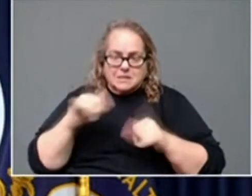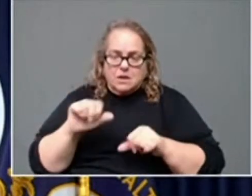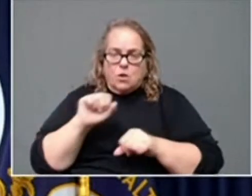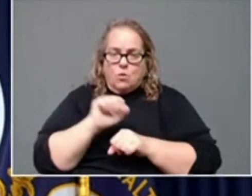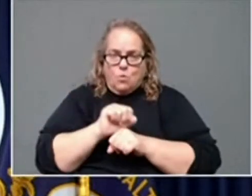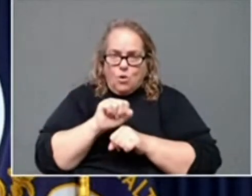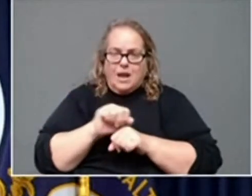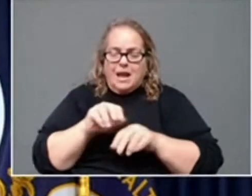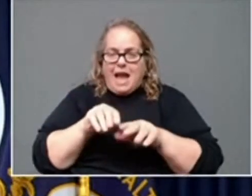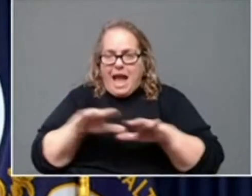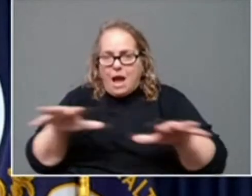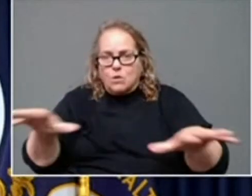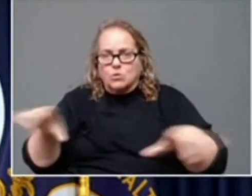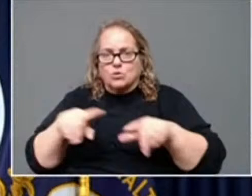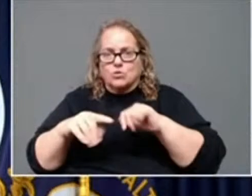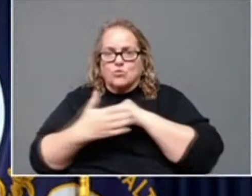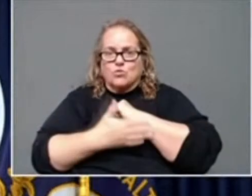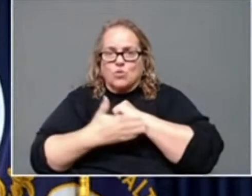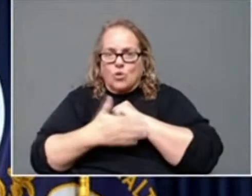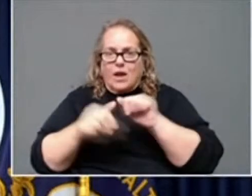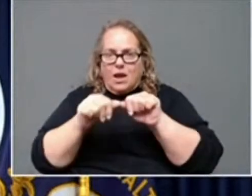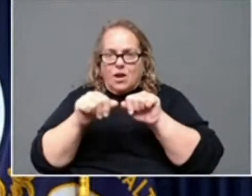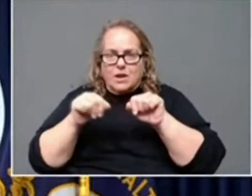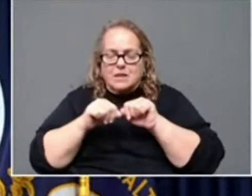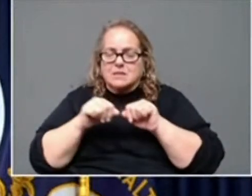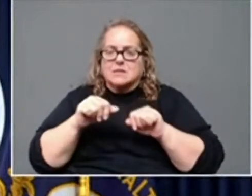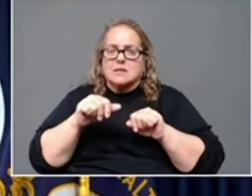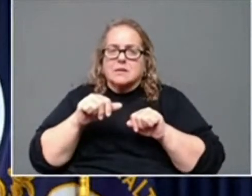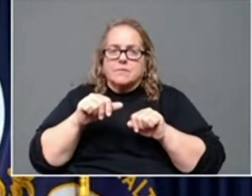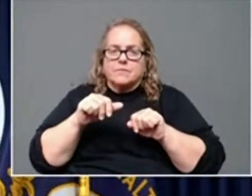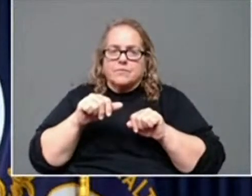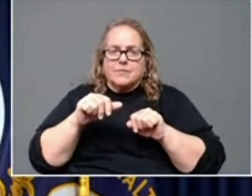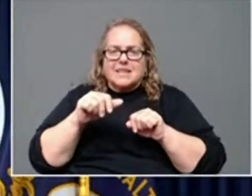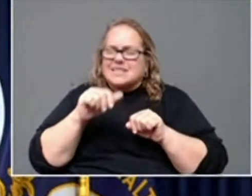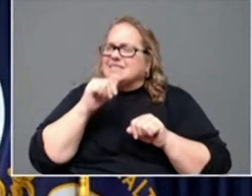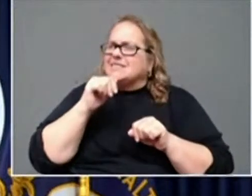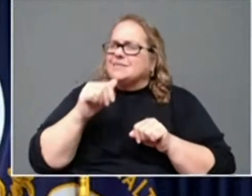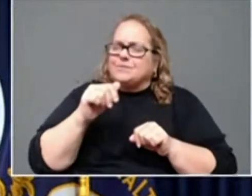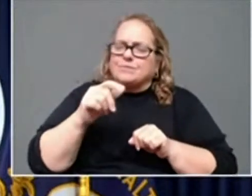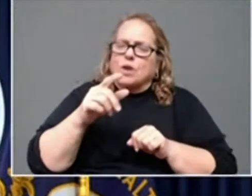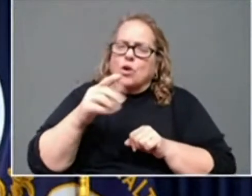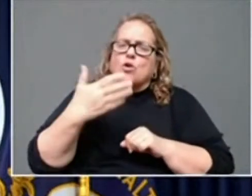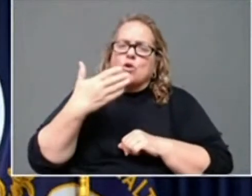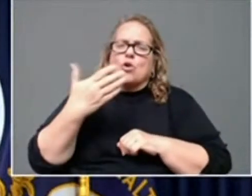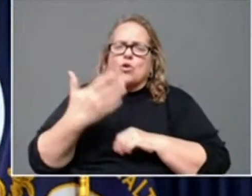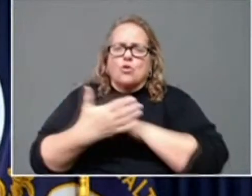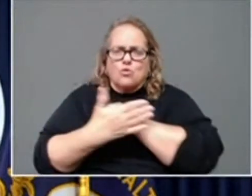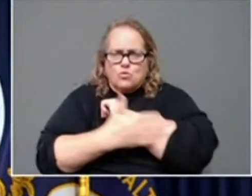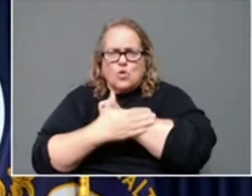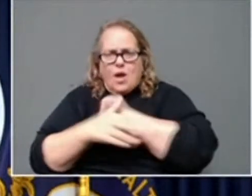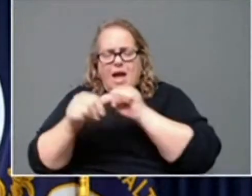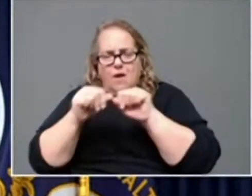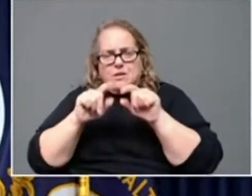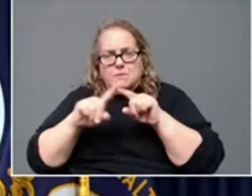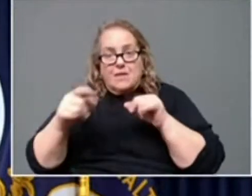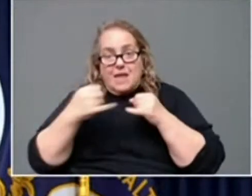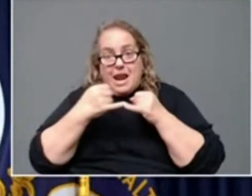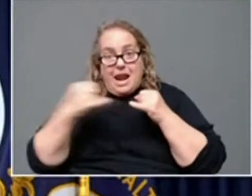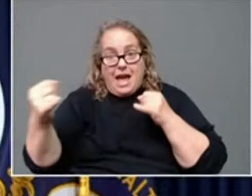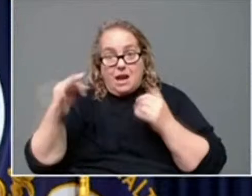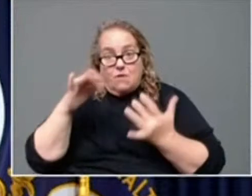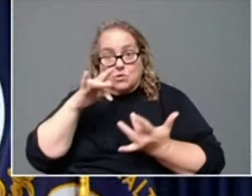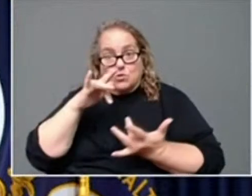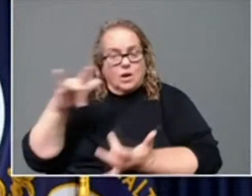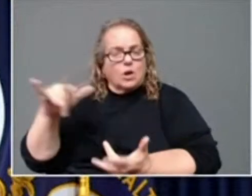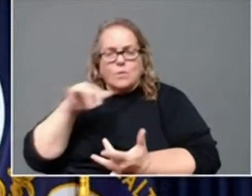out. And I'd only say it's more rural areas if the line of the tornado wasn't in that part of